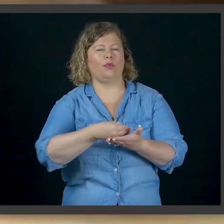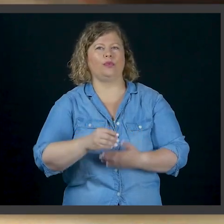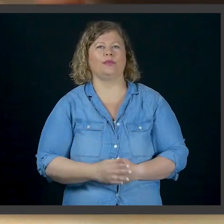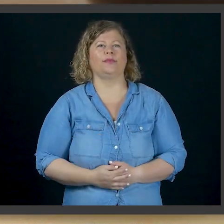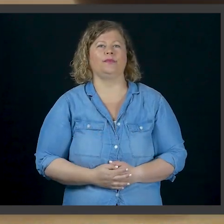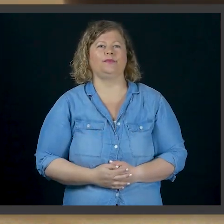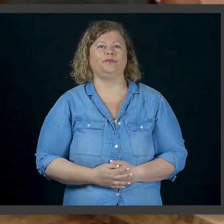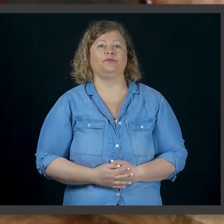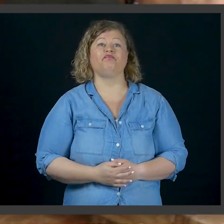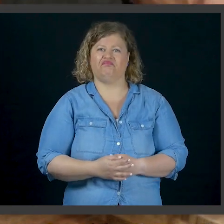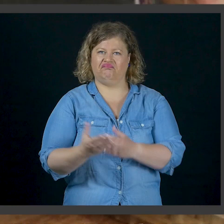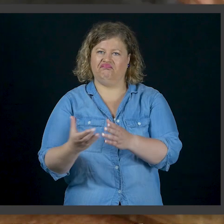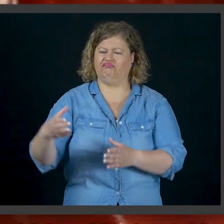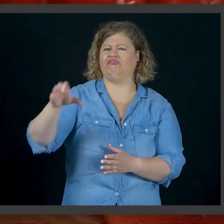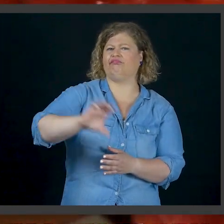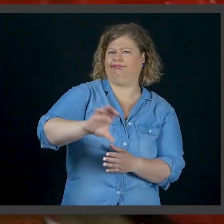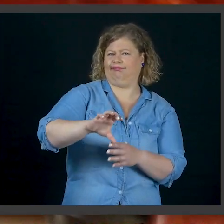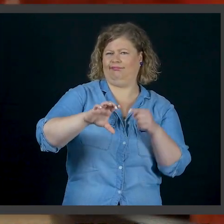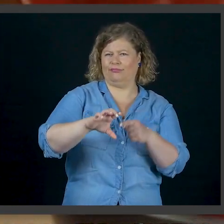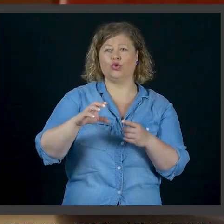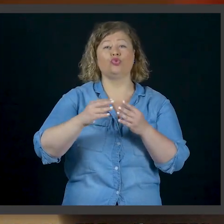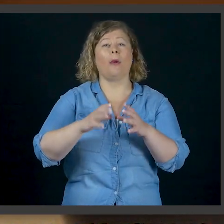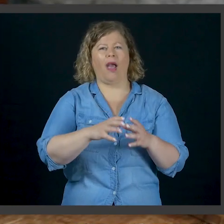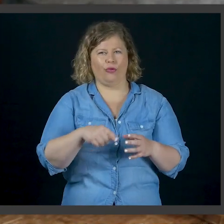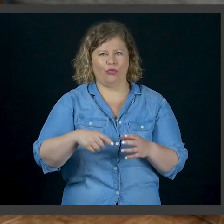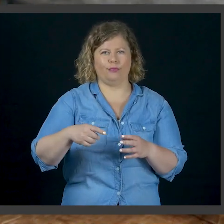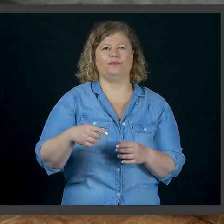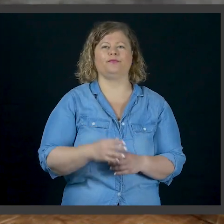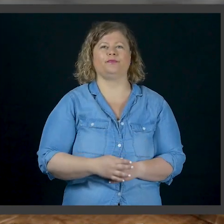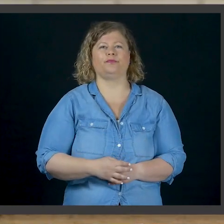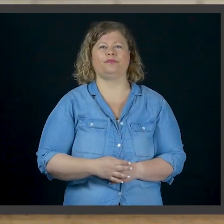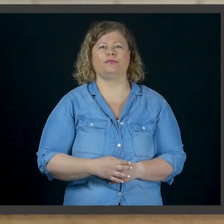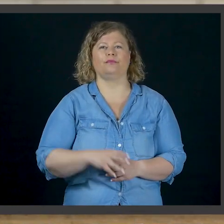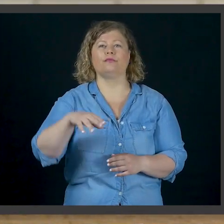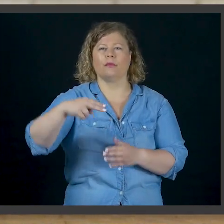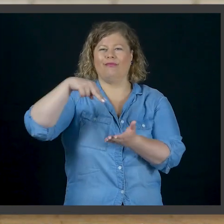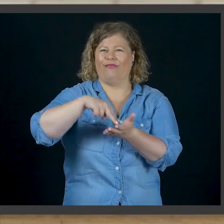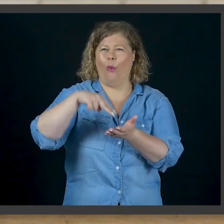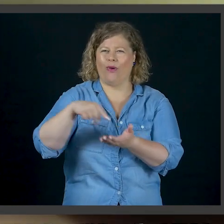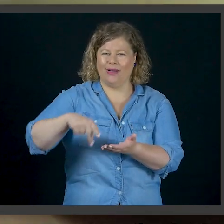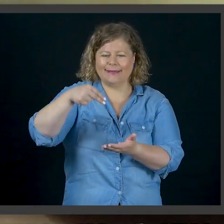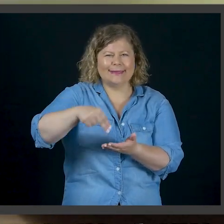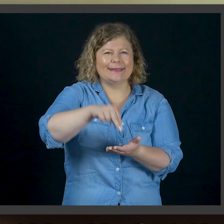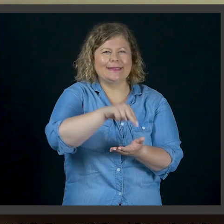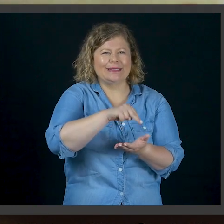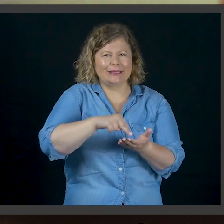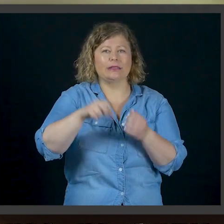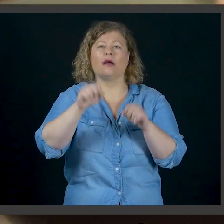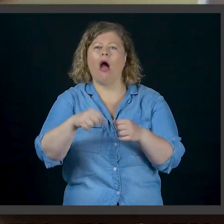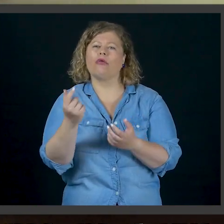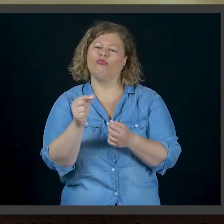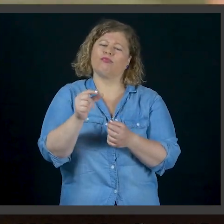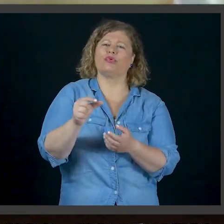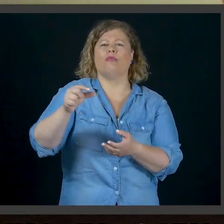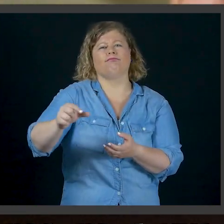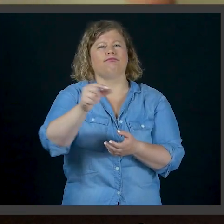sauce. Empty a can of whole tomatoes into a bowl. Crush them with a fork. You might